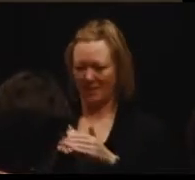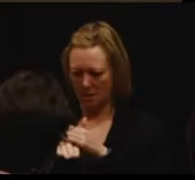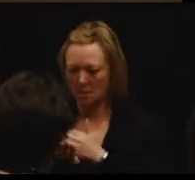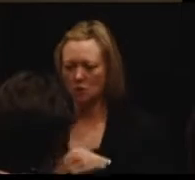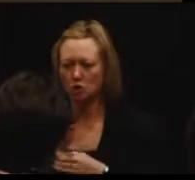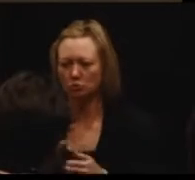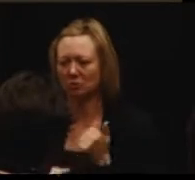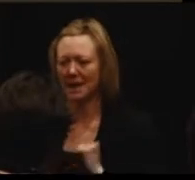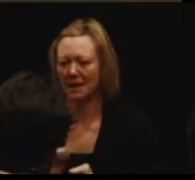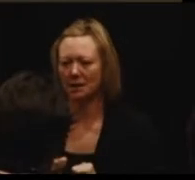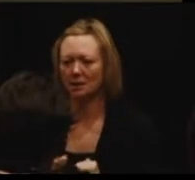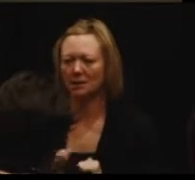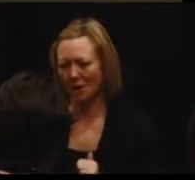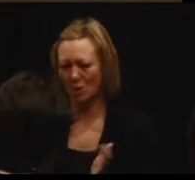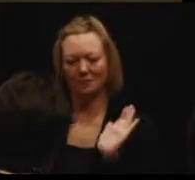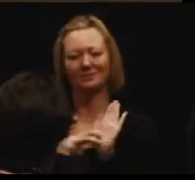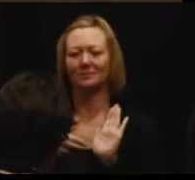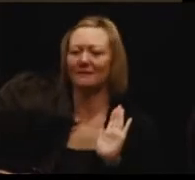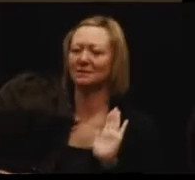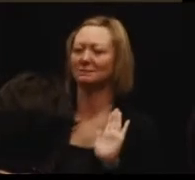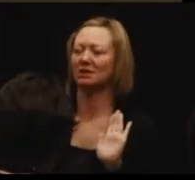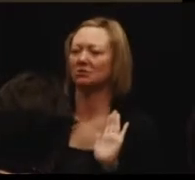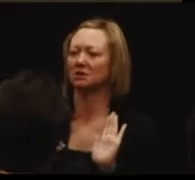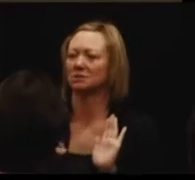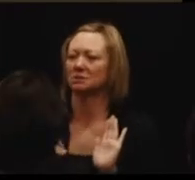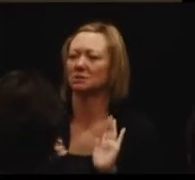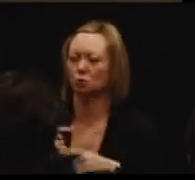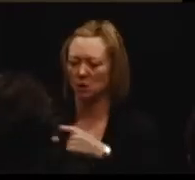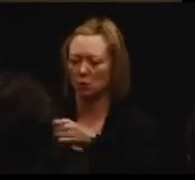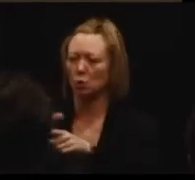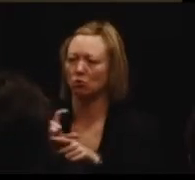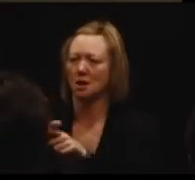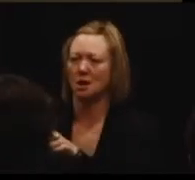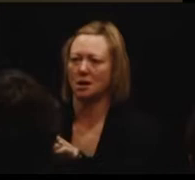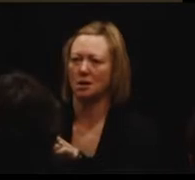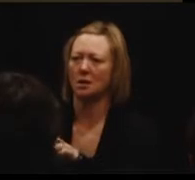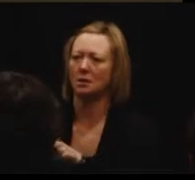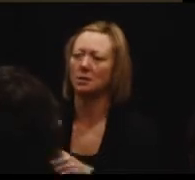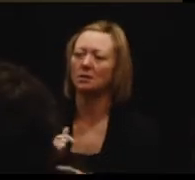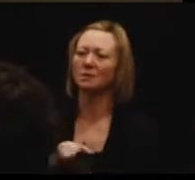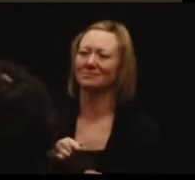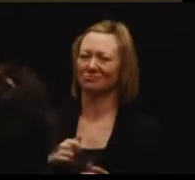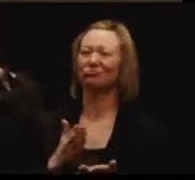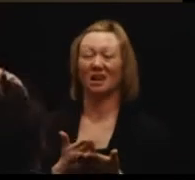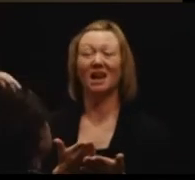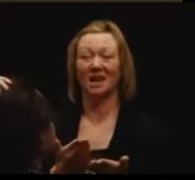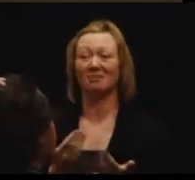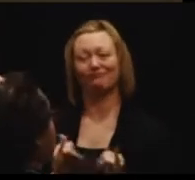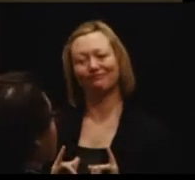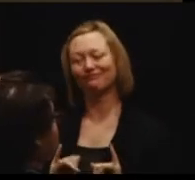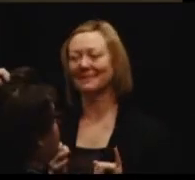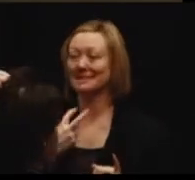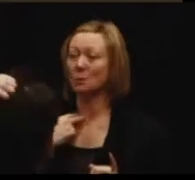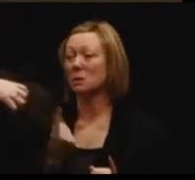have experience in that and continuing something as a career. Then that's something that really lets us down in